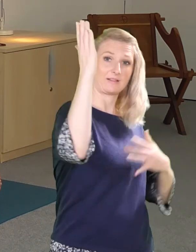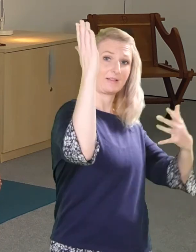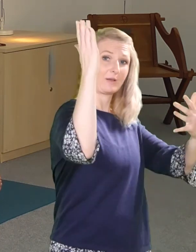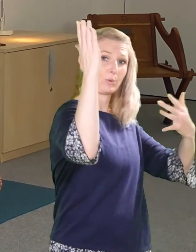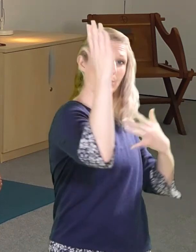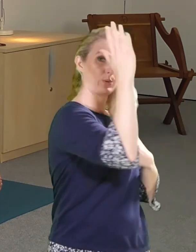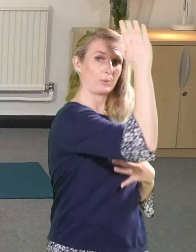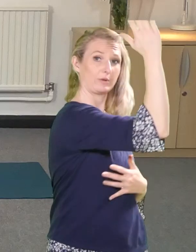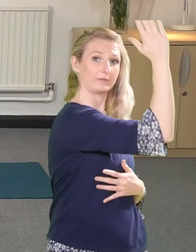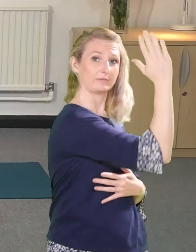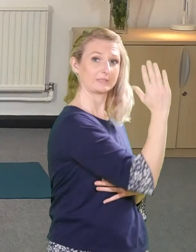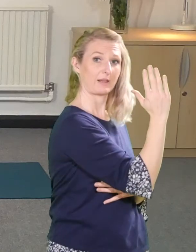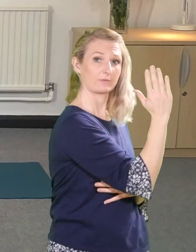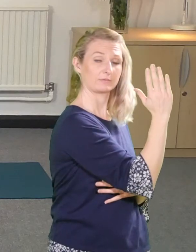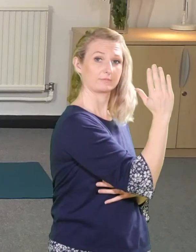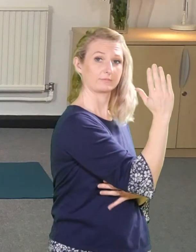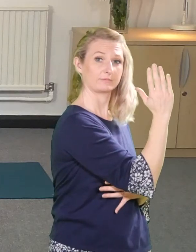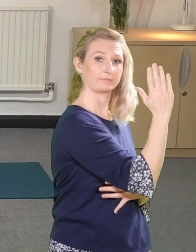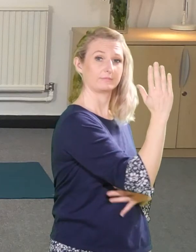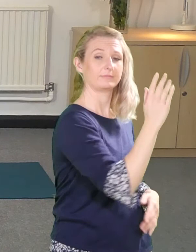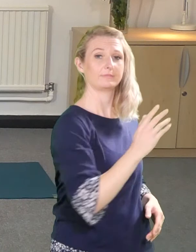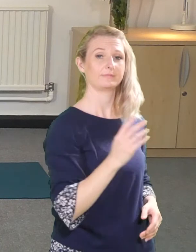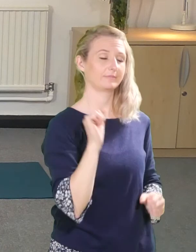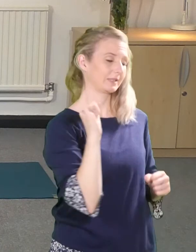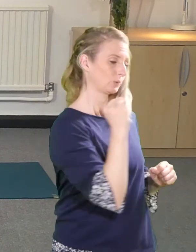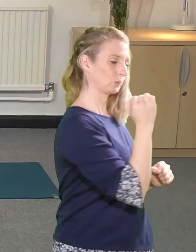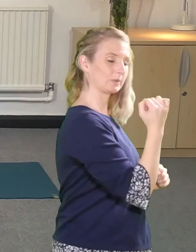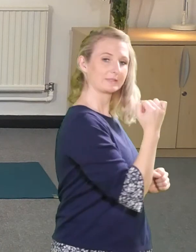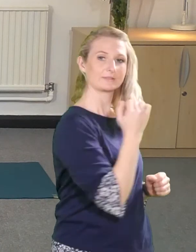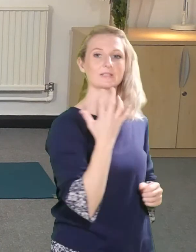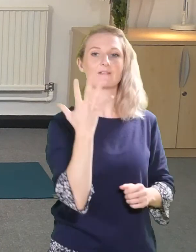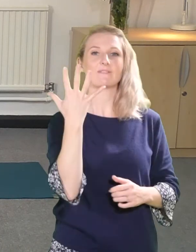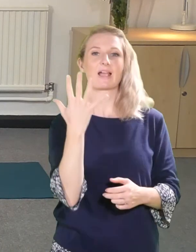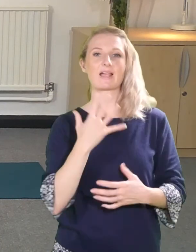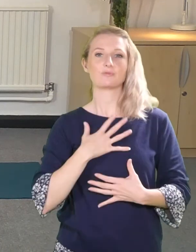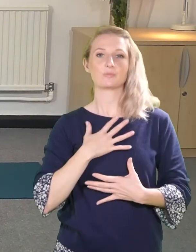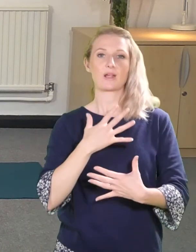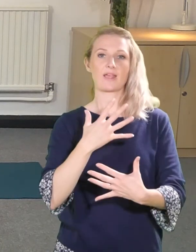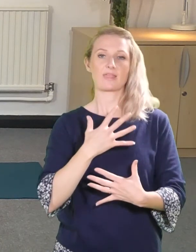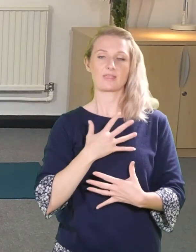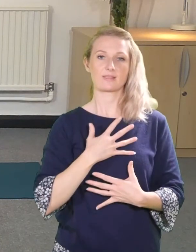elbow down to the outside of your knee, turn here. 5 breaths.